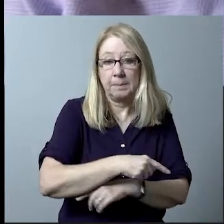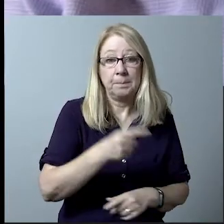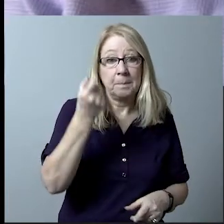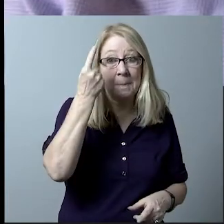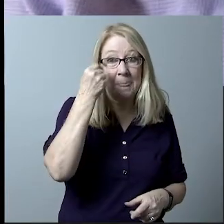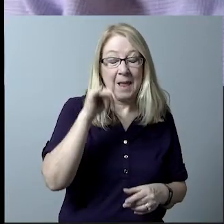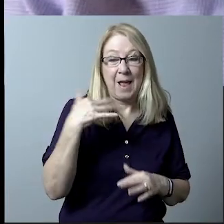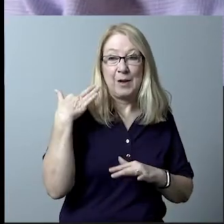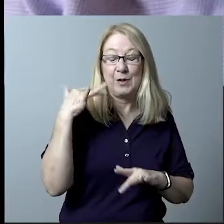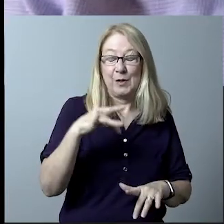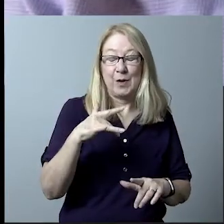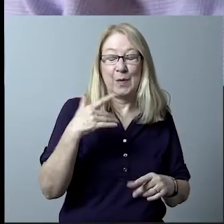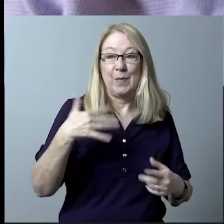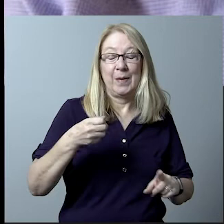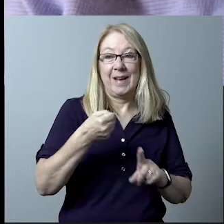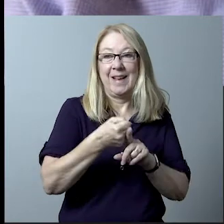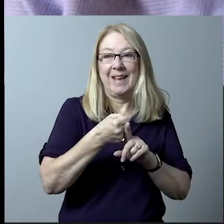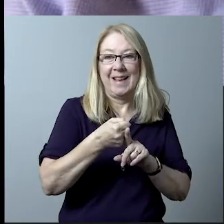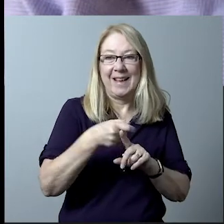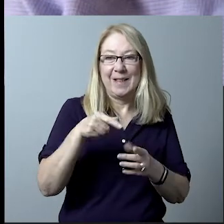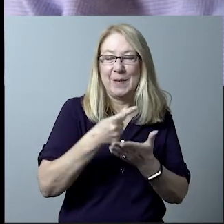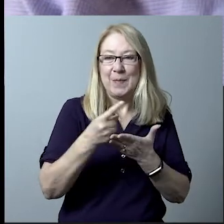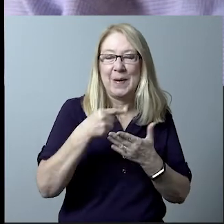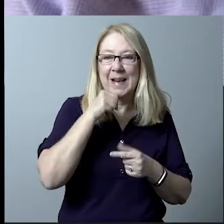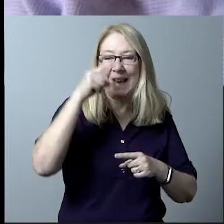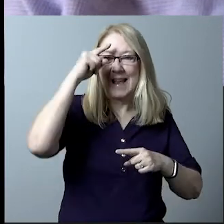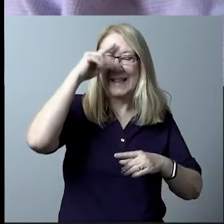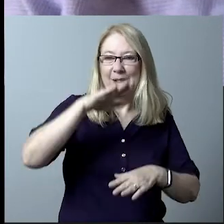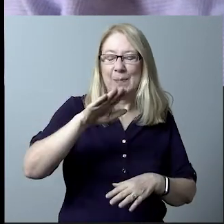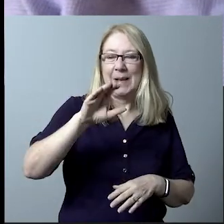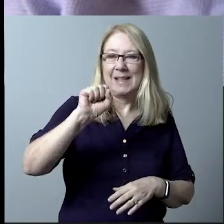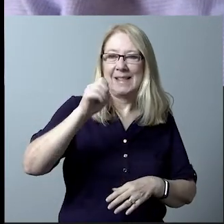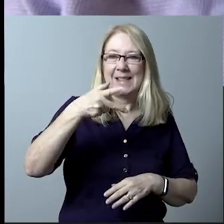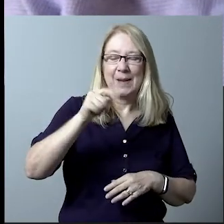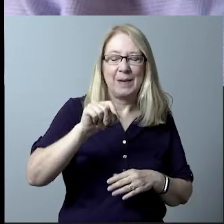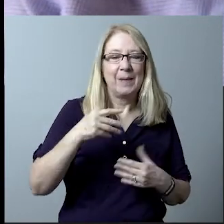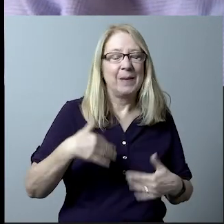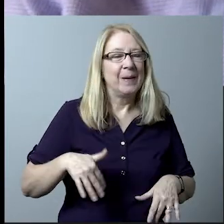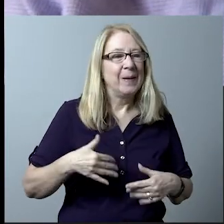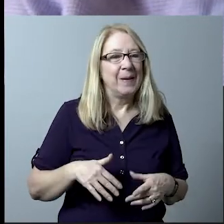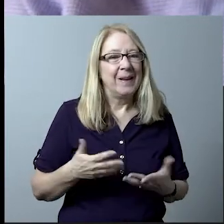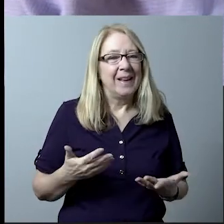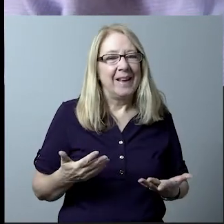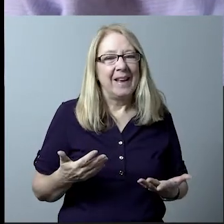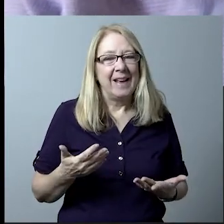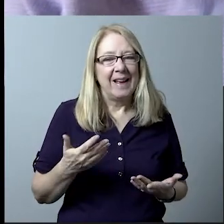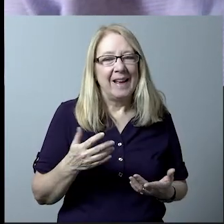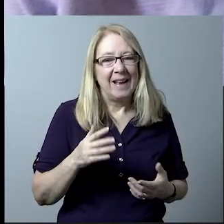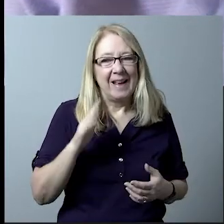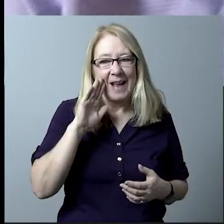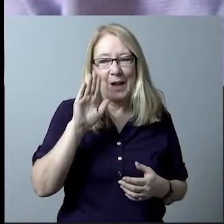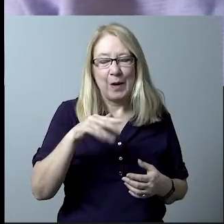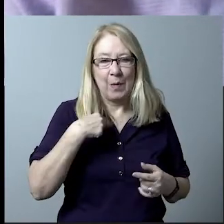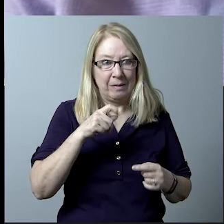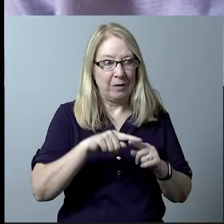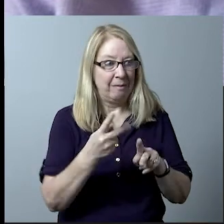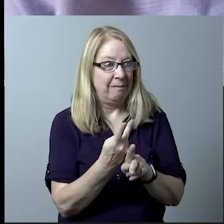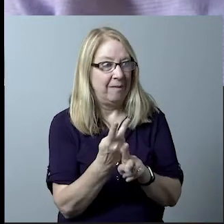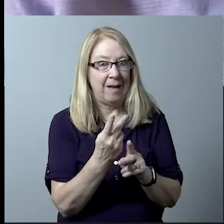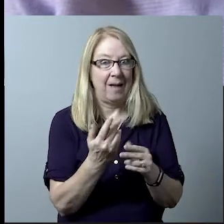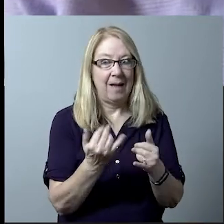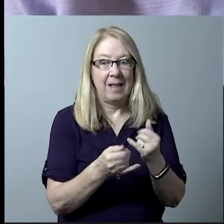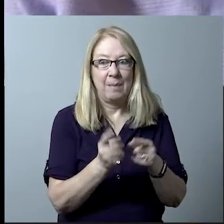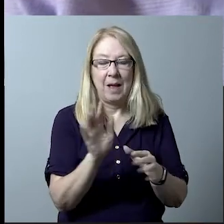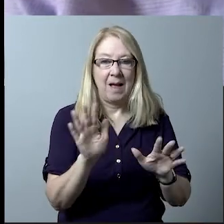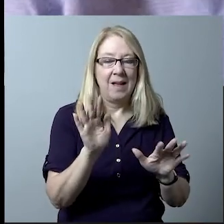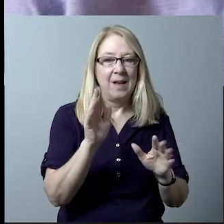Yeah, I know the snowstorm this week kind of put snow on everybody's mind a little sooner than we had expected it this fall. So I know a lot of getting done behind